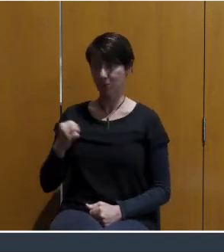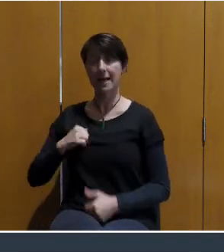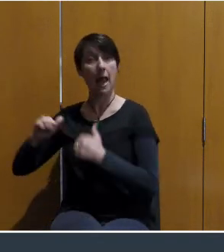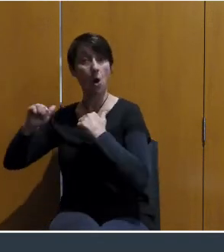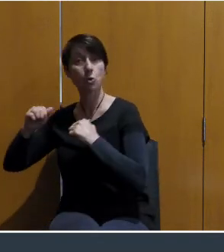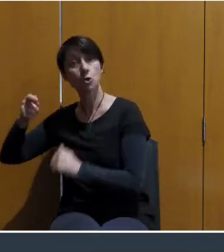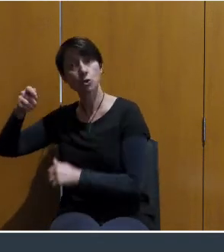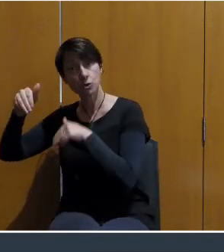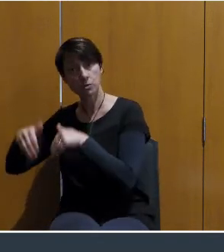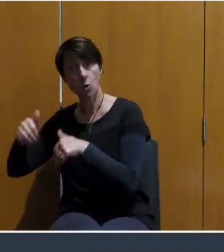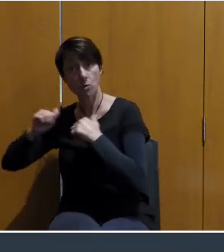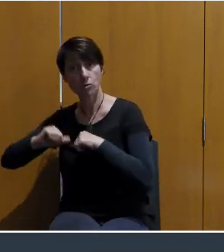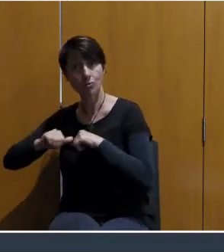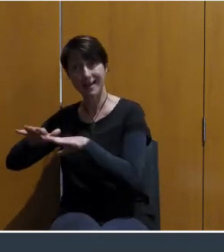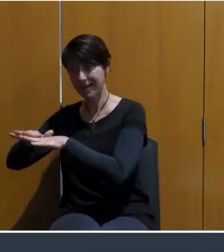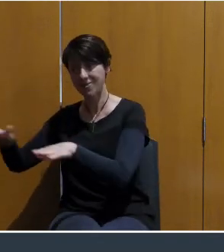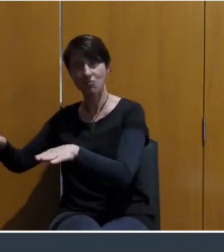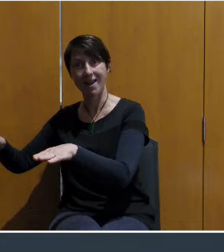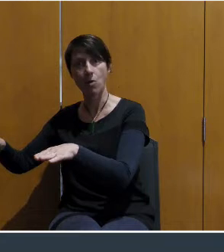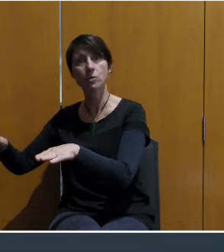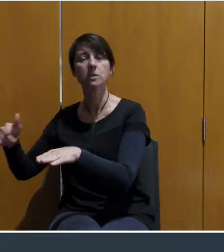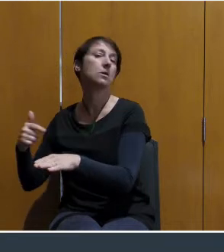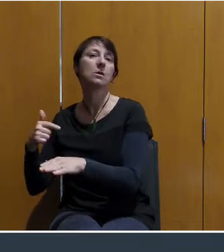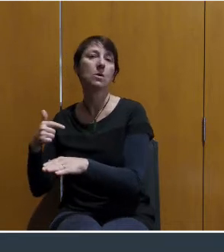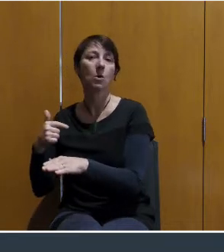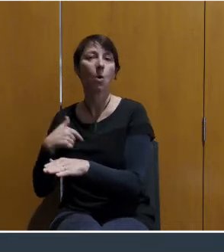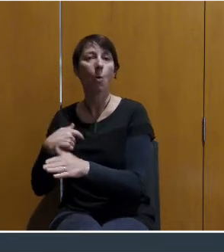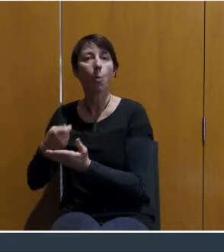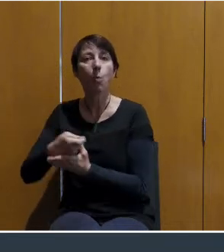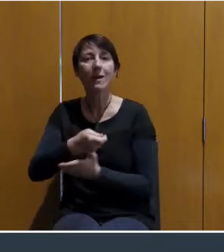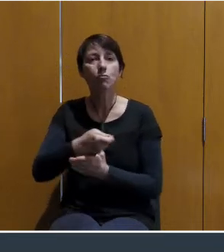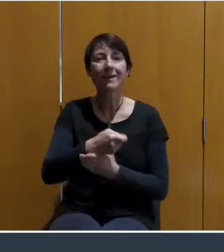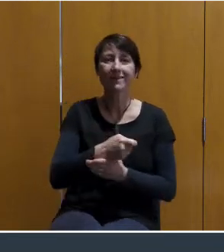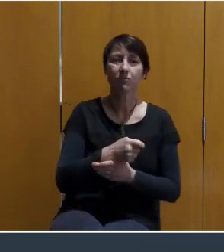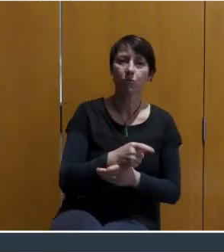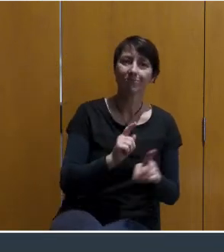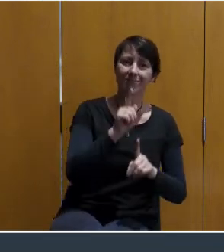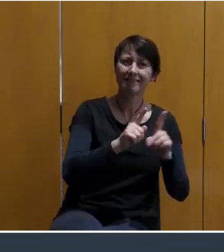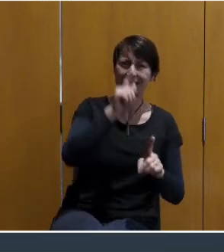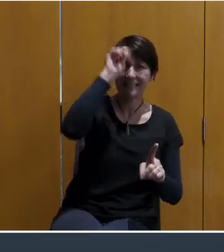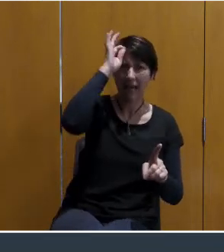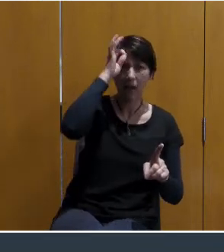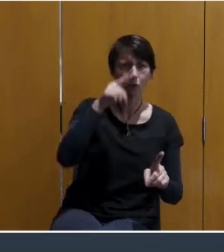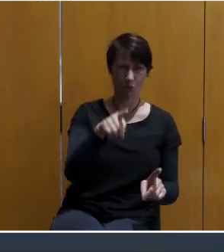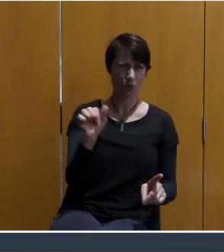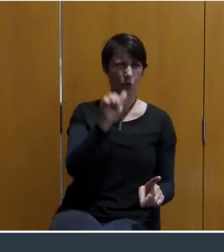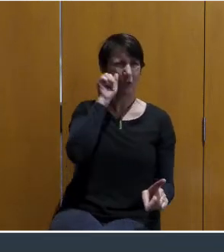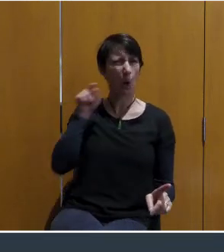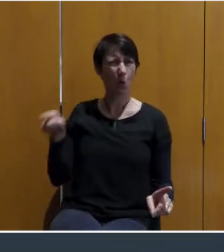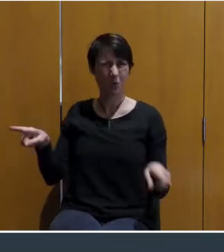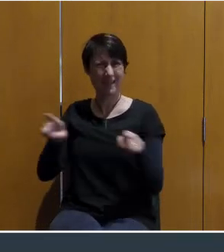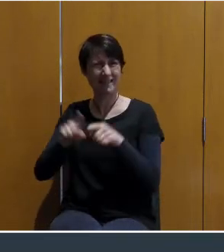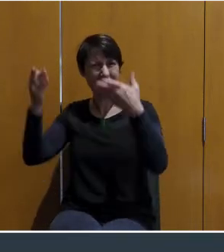This was a dog-related subject which would affect every one of these people in one way or another, so some